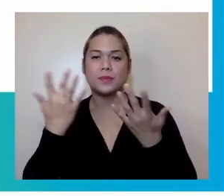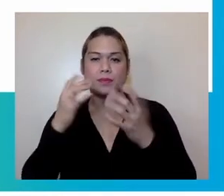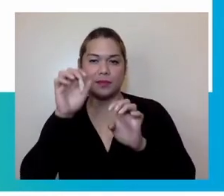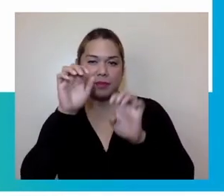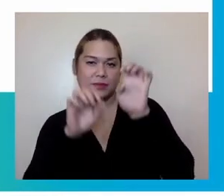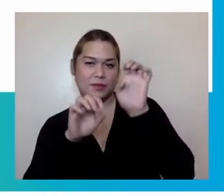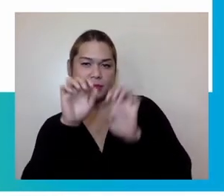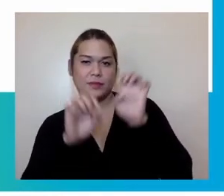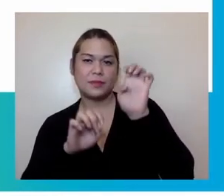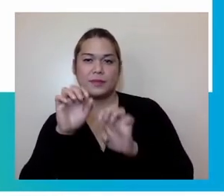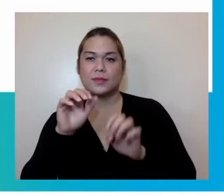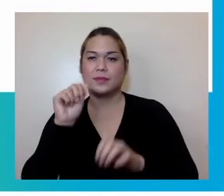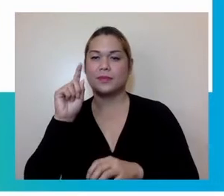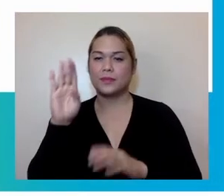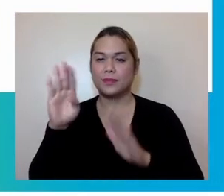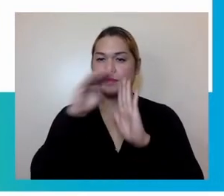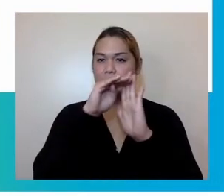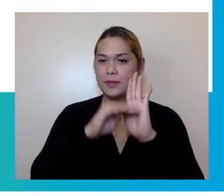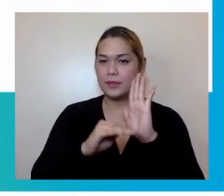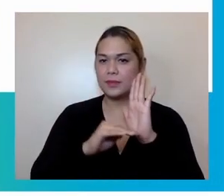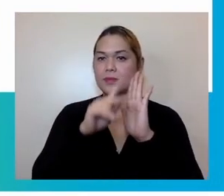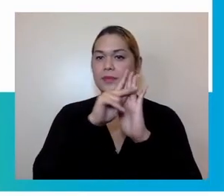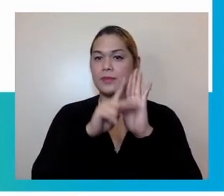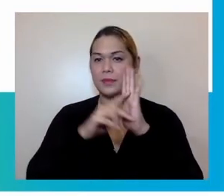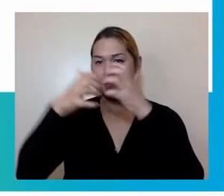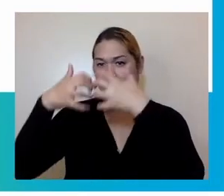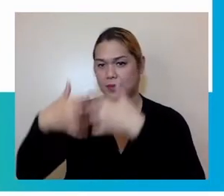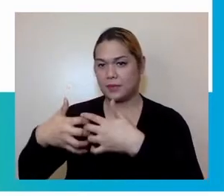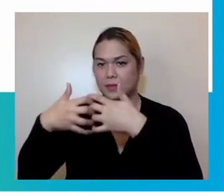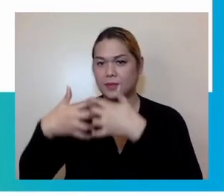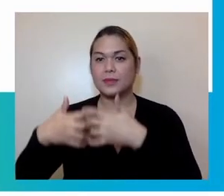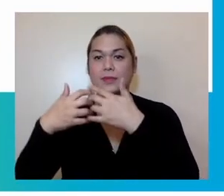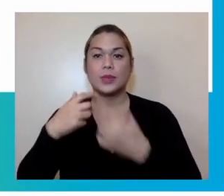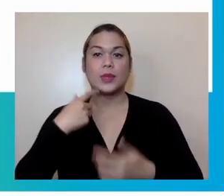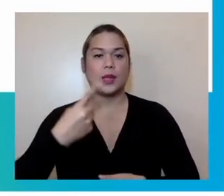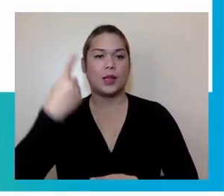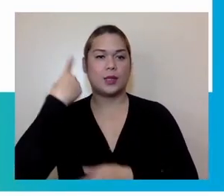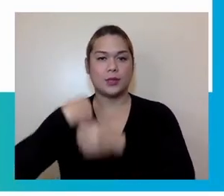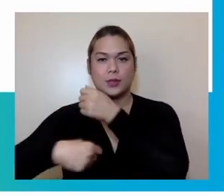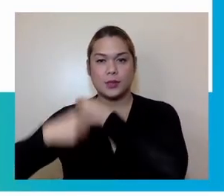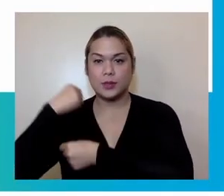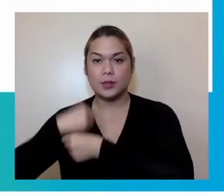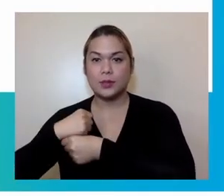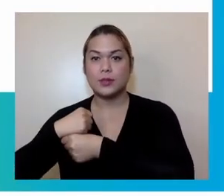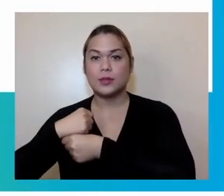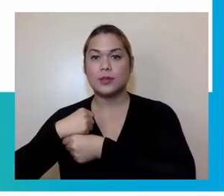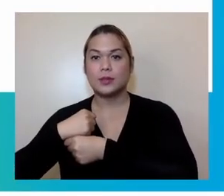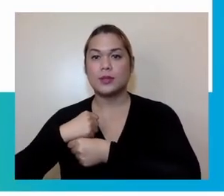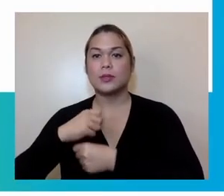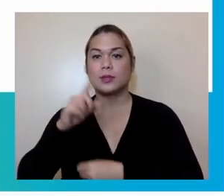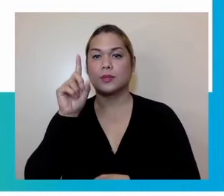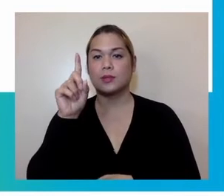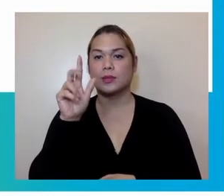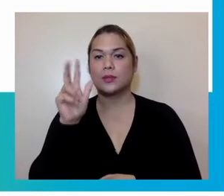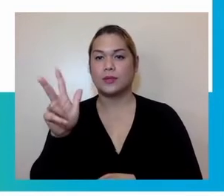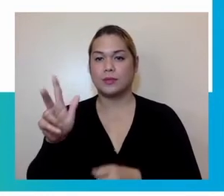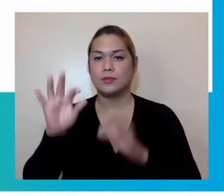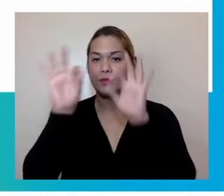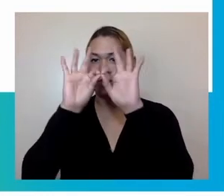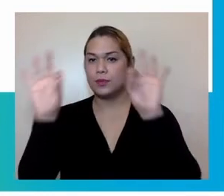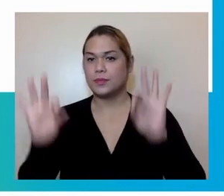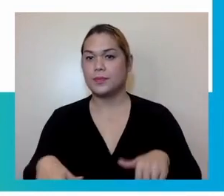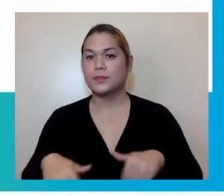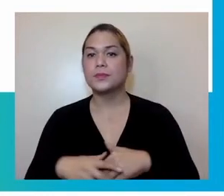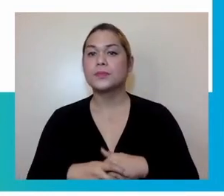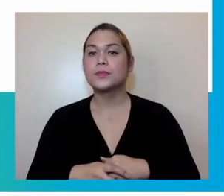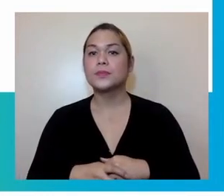using ADB's Strategy 2030 as analytical framework. As ADB puts it, Strategy 2030 sets the